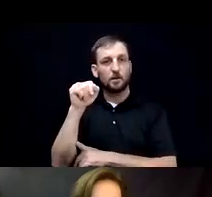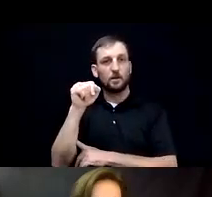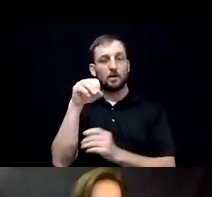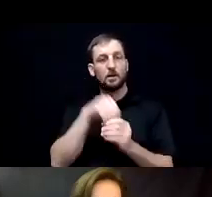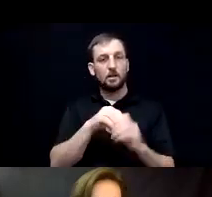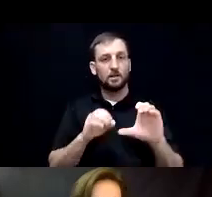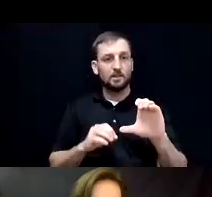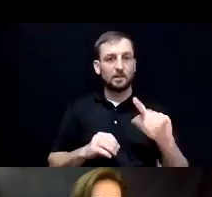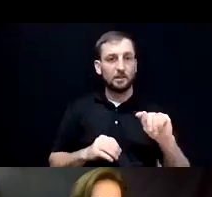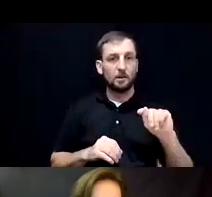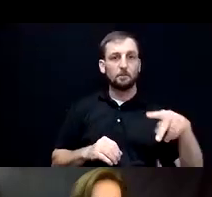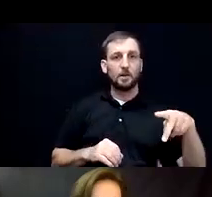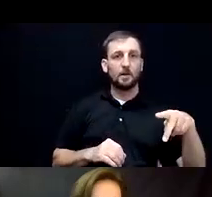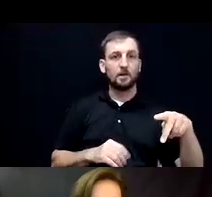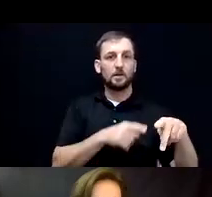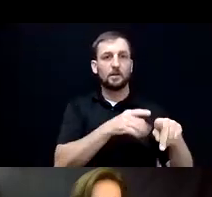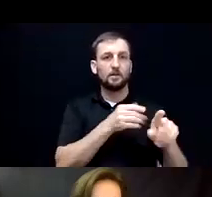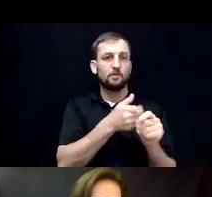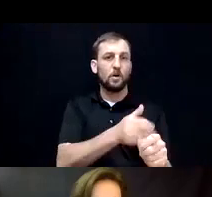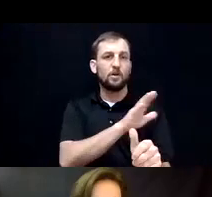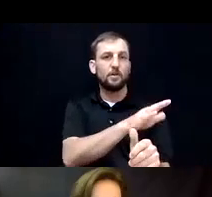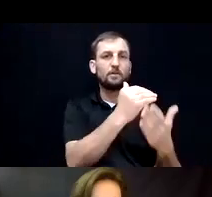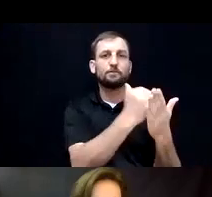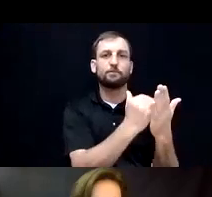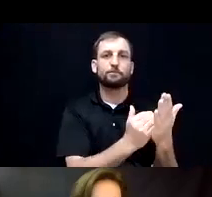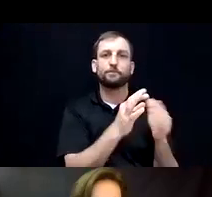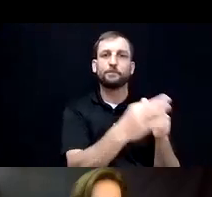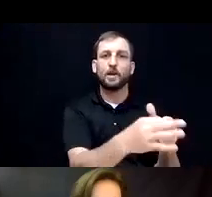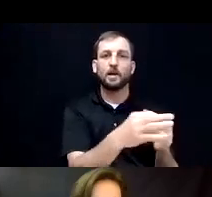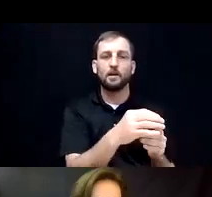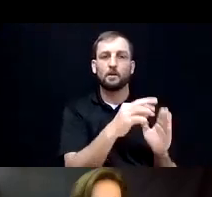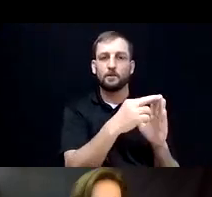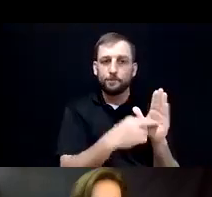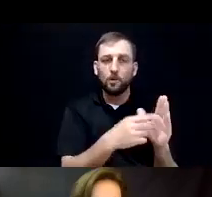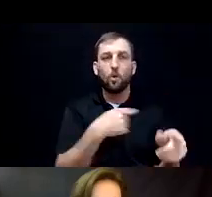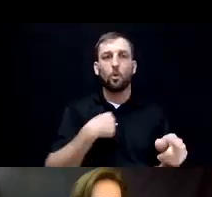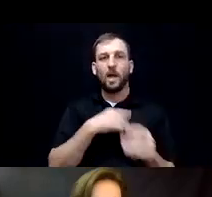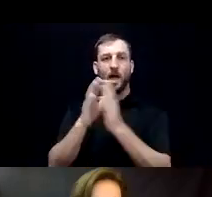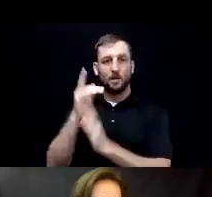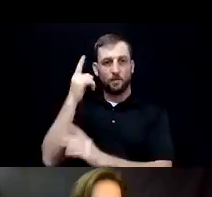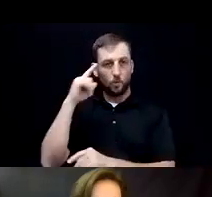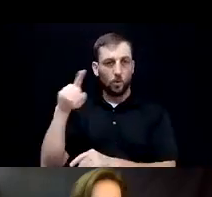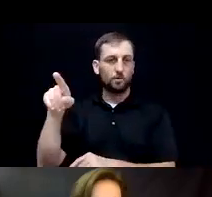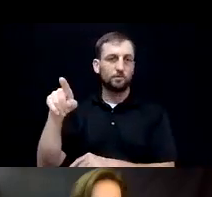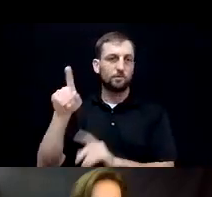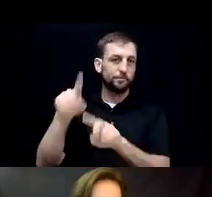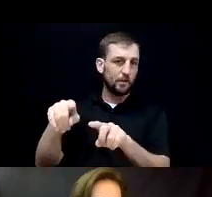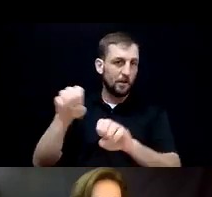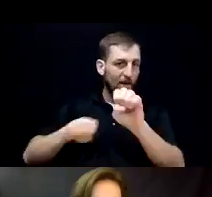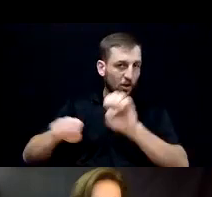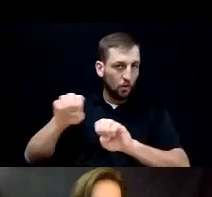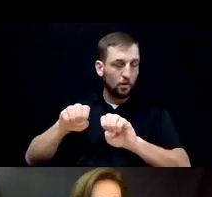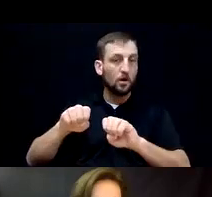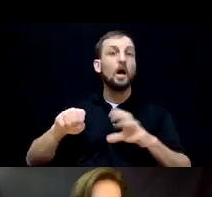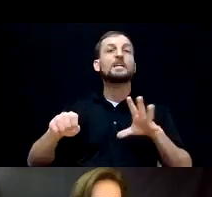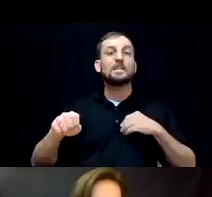CTP guidelines. So we do ask for the evaluation. We do accept the